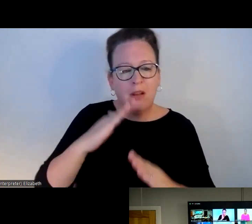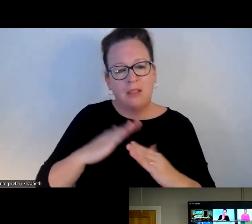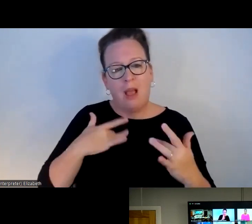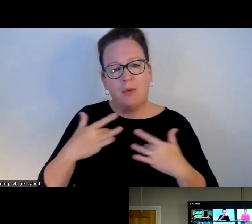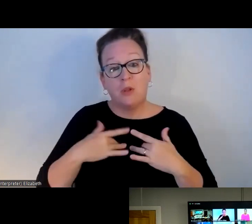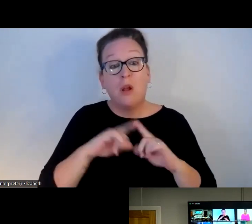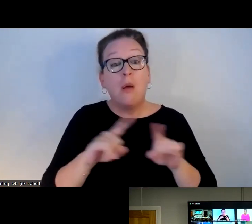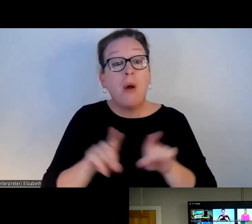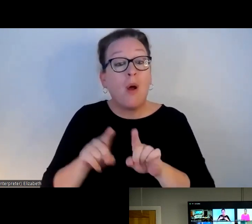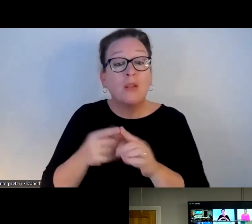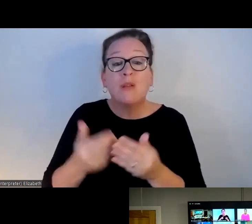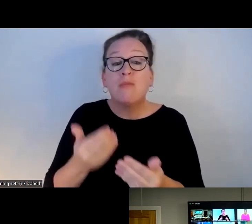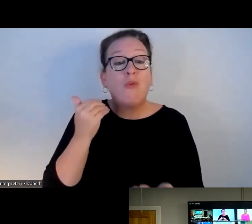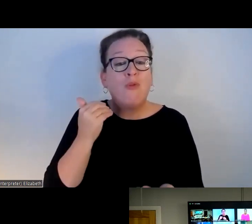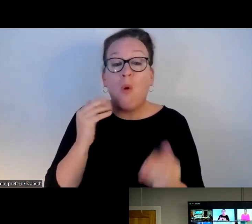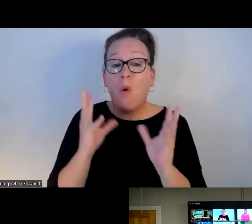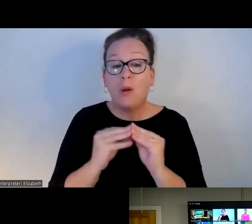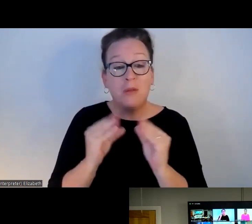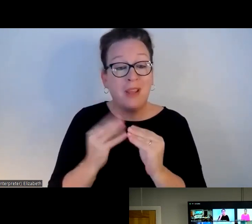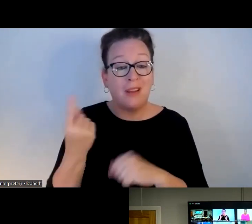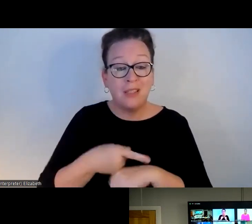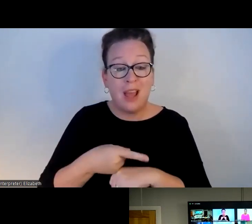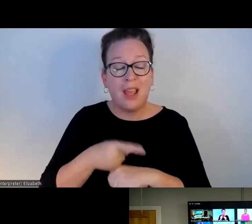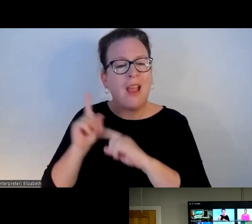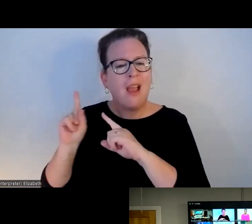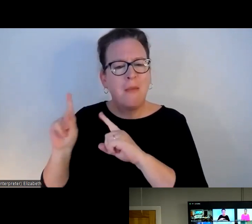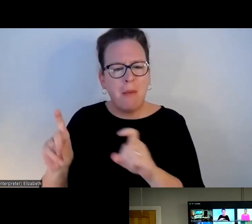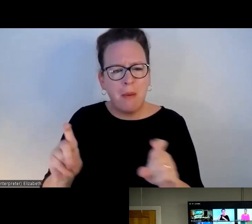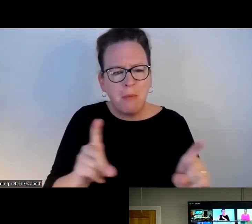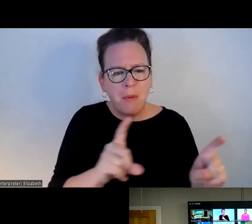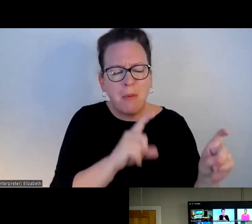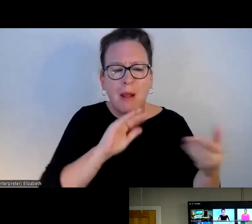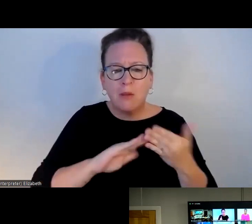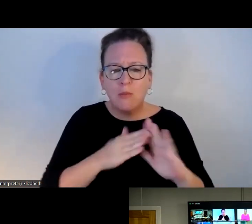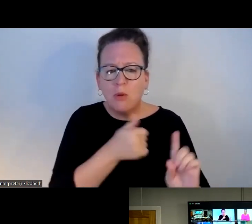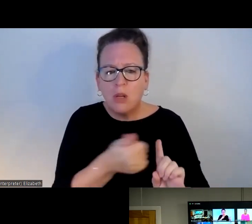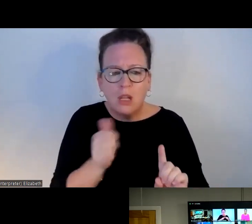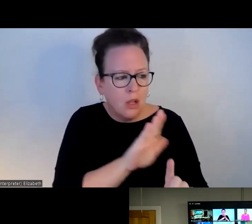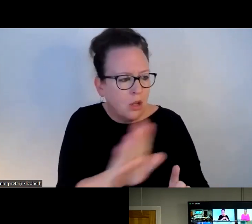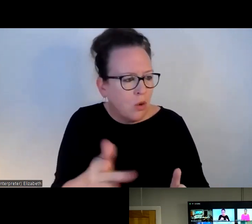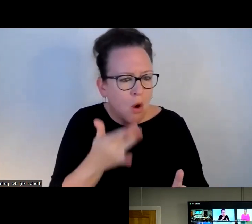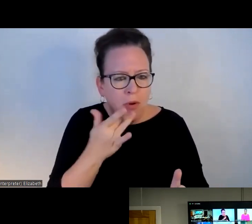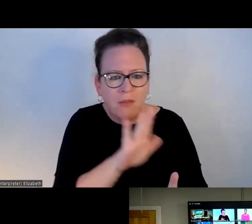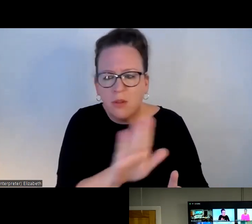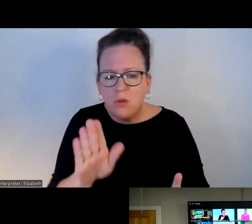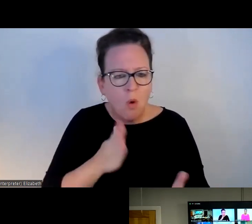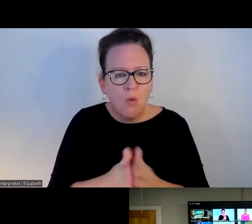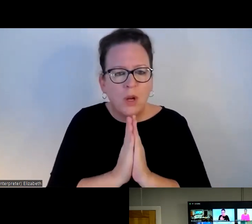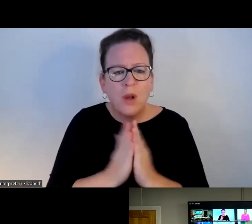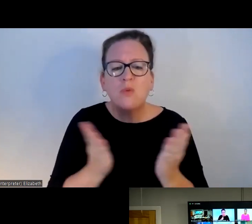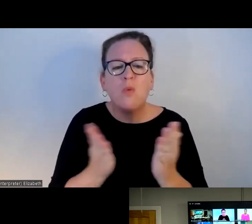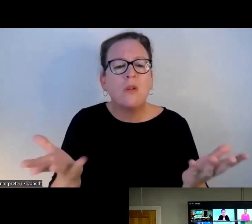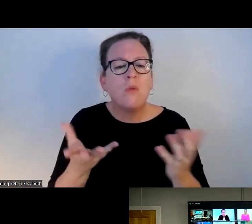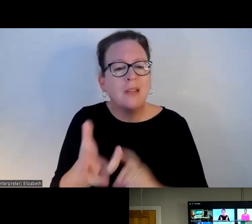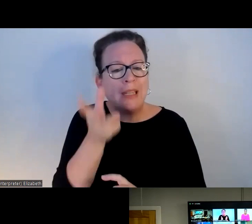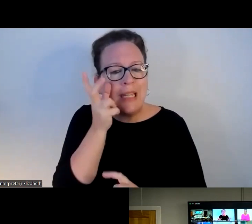the session asking, is there a particular request from this local community that you really want to hear? You